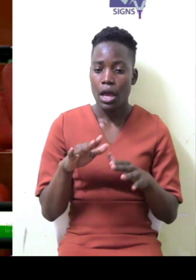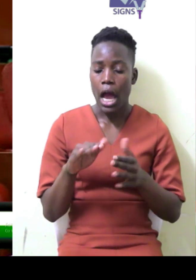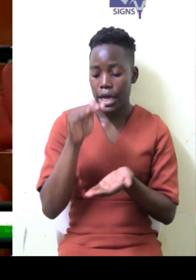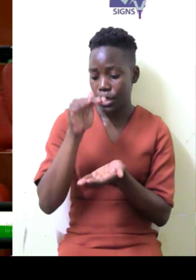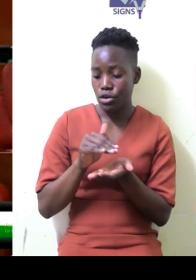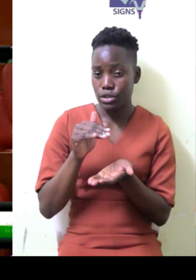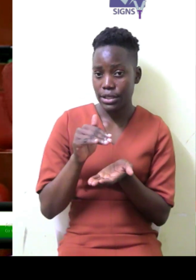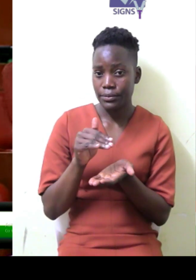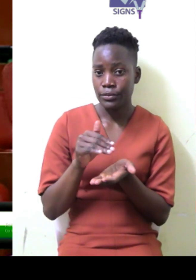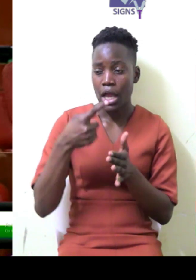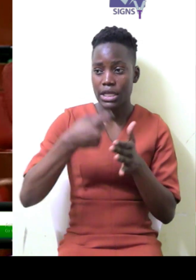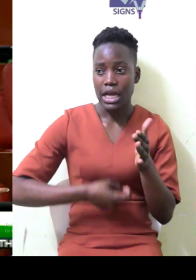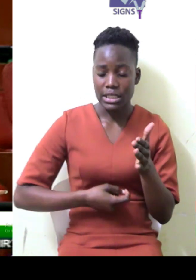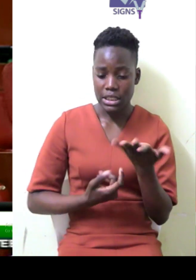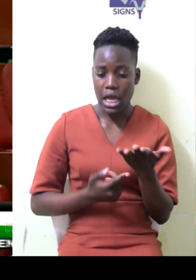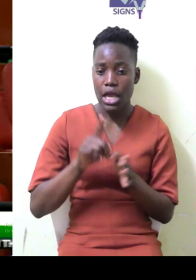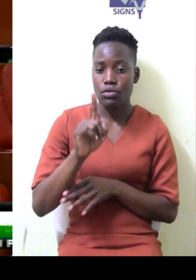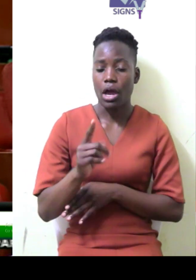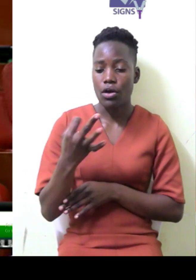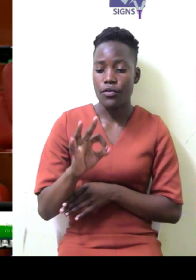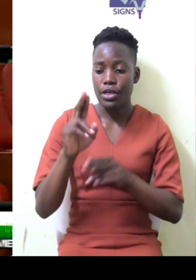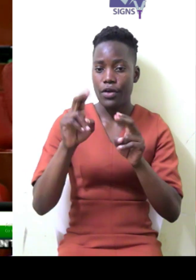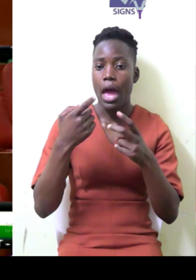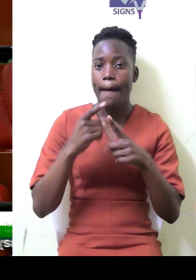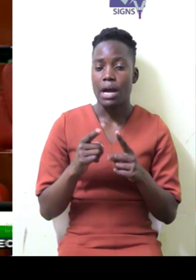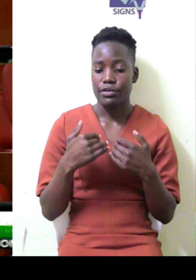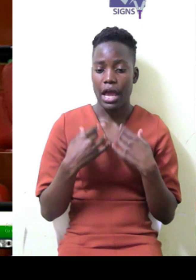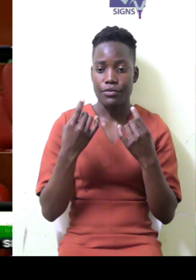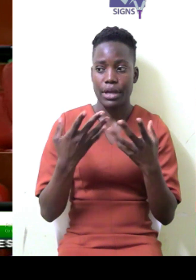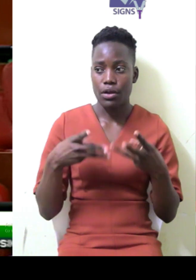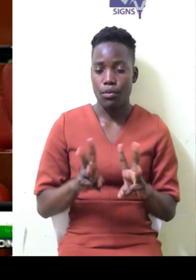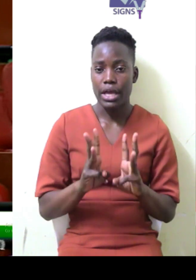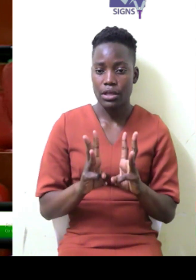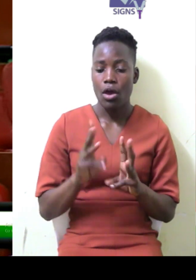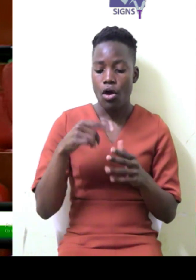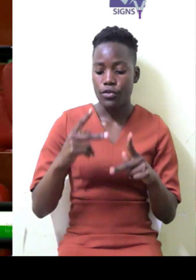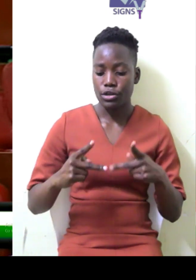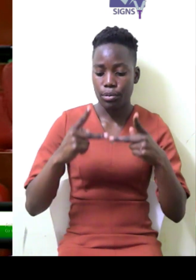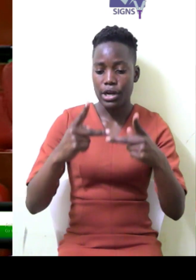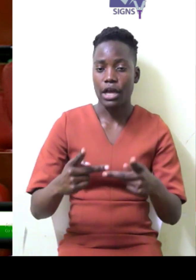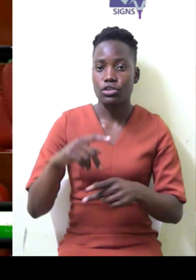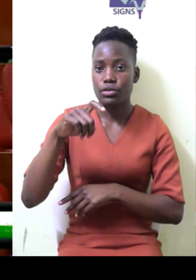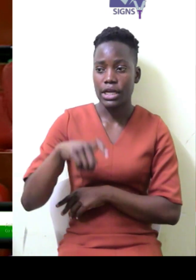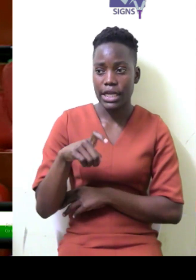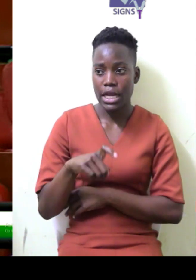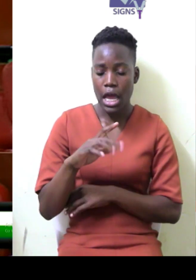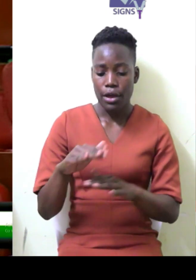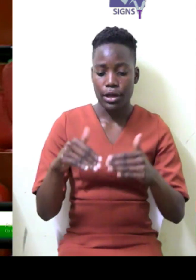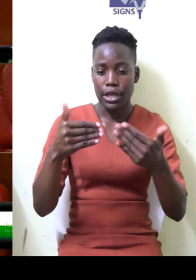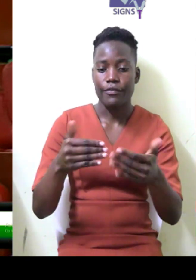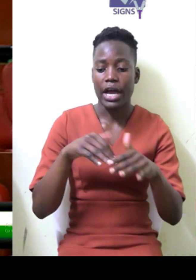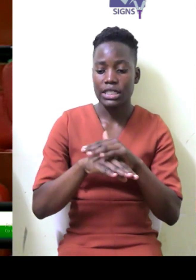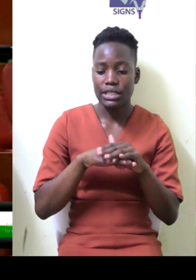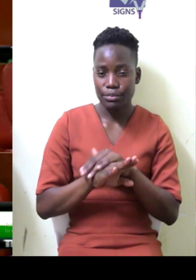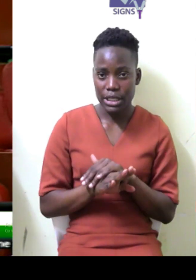reducing taxes is just one of the factors, but there are so many other factors of production. You will need to provide accessibility,